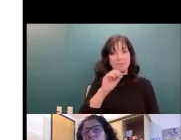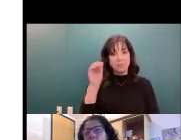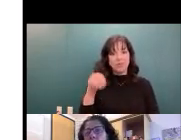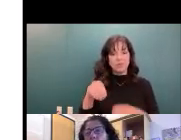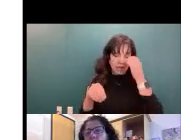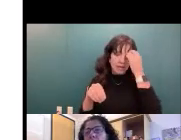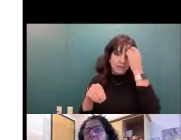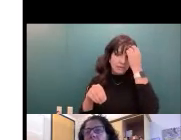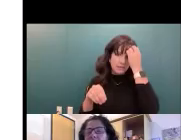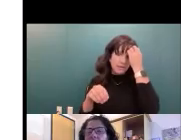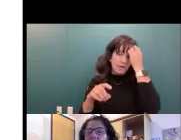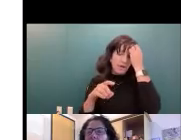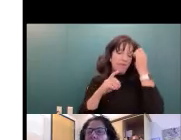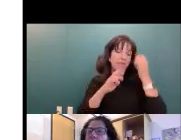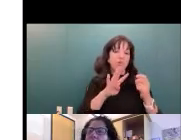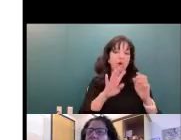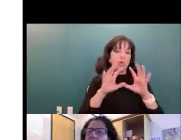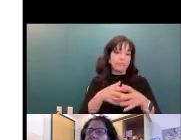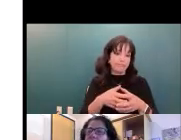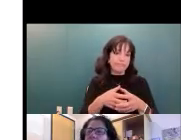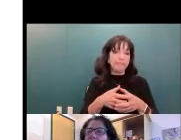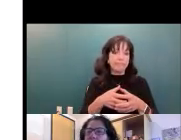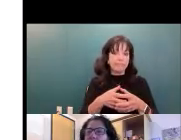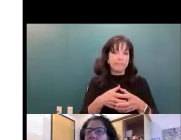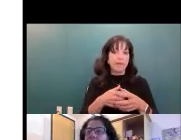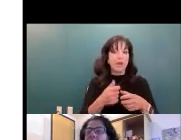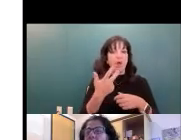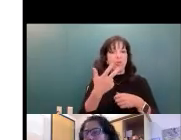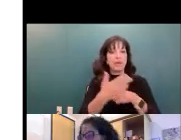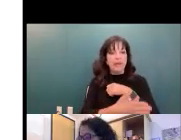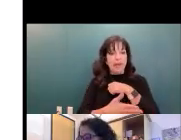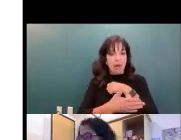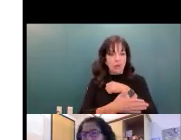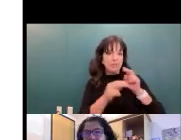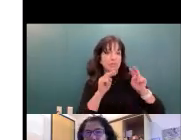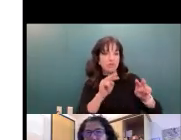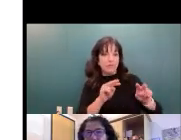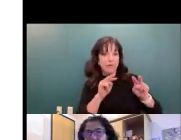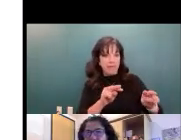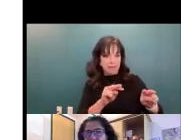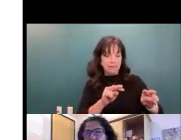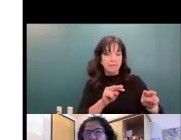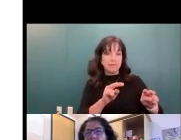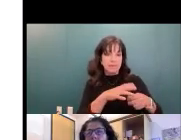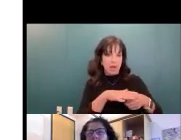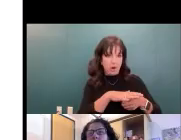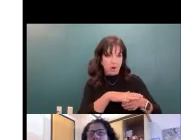of our 4-year-old population in our 3-county surveillance area.